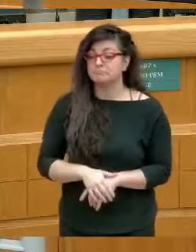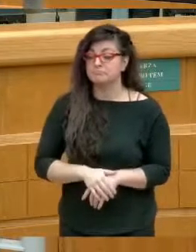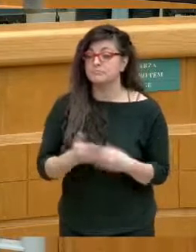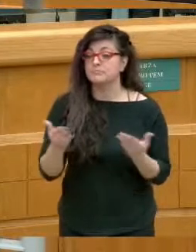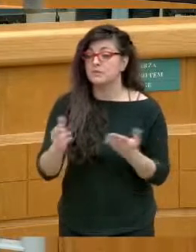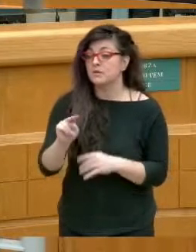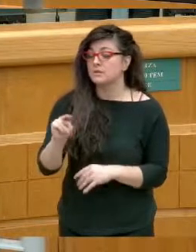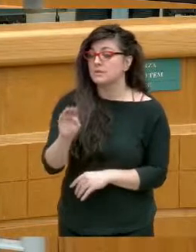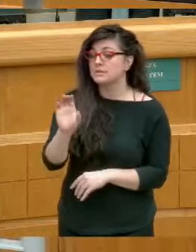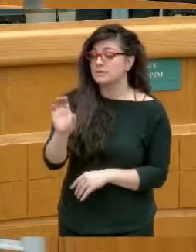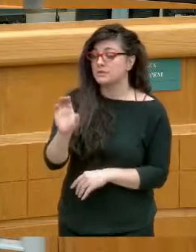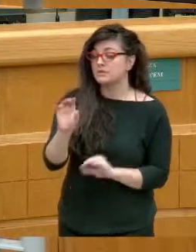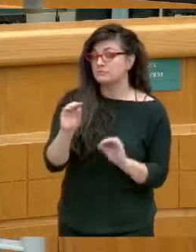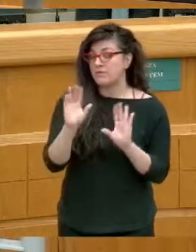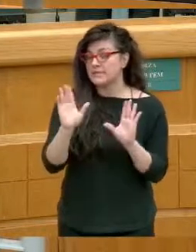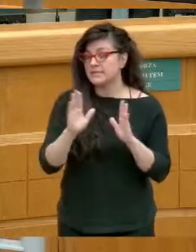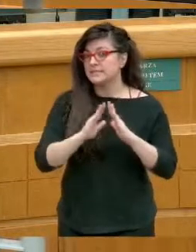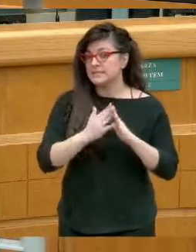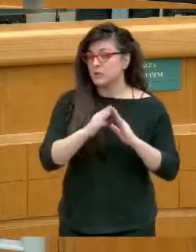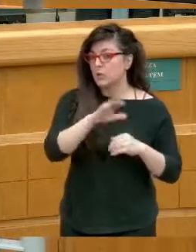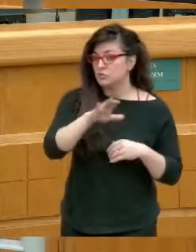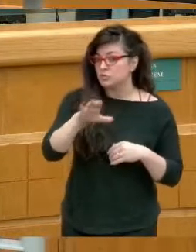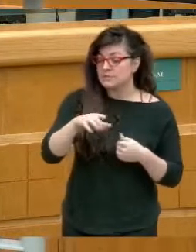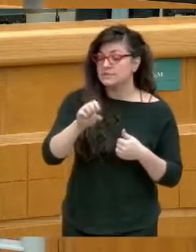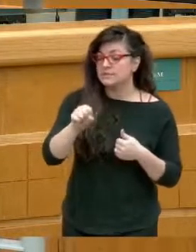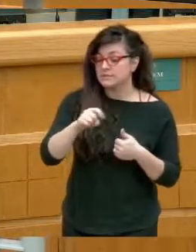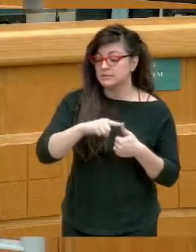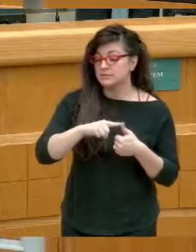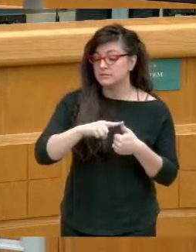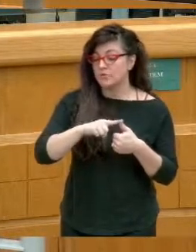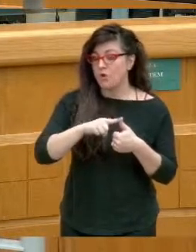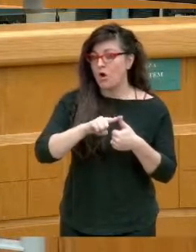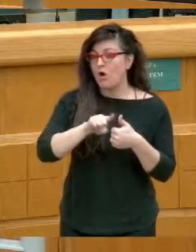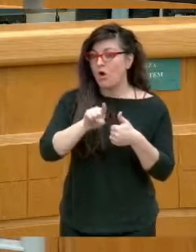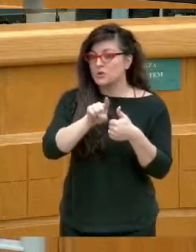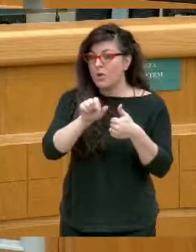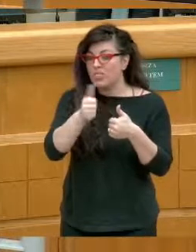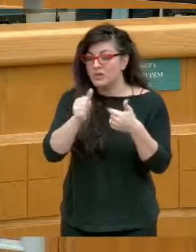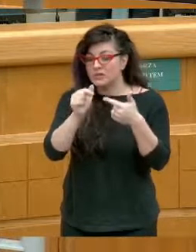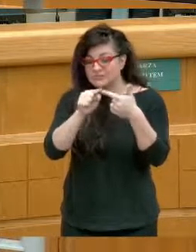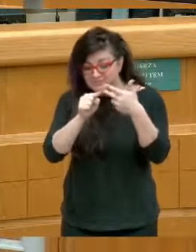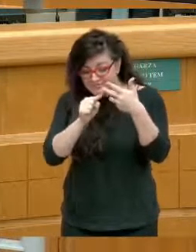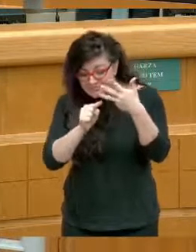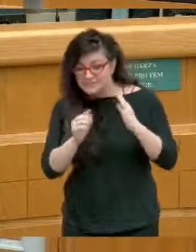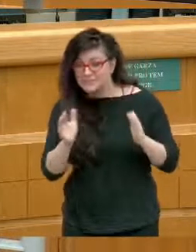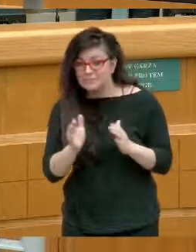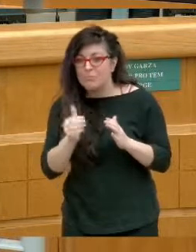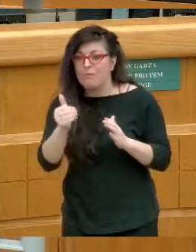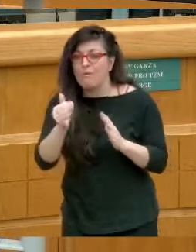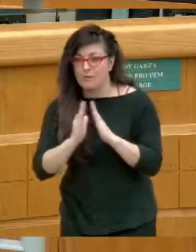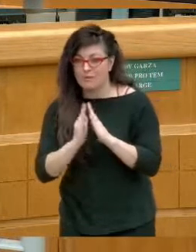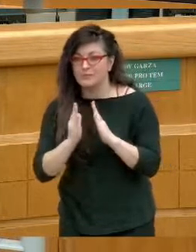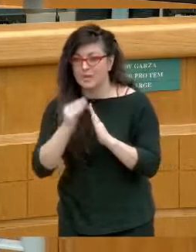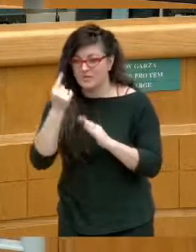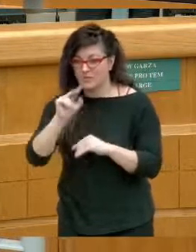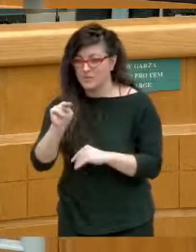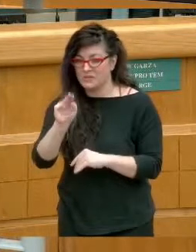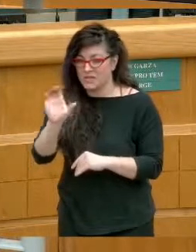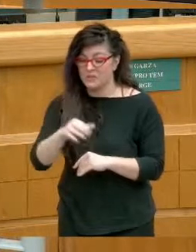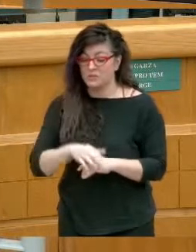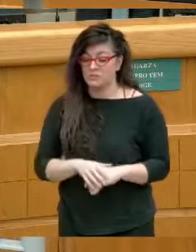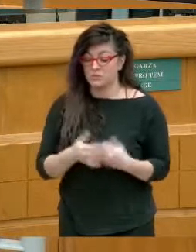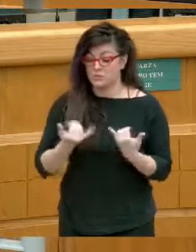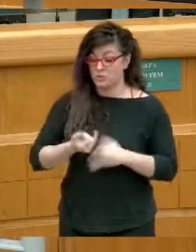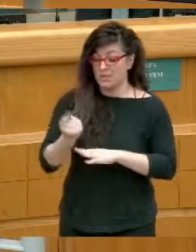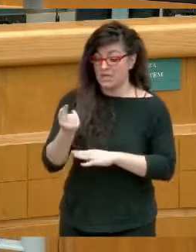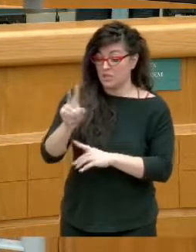have obviously the city of Corpus Christi, but we have about 7 other townships, smaller cities. And so the 22 today